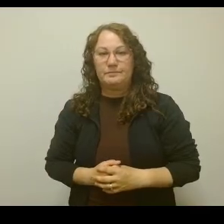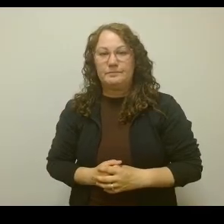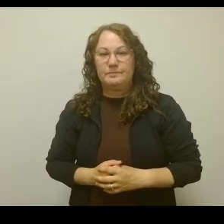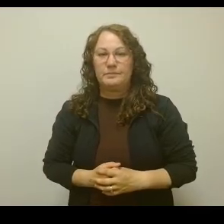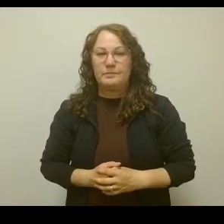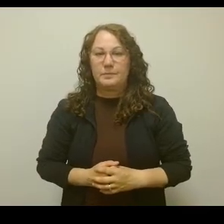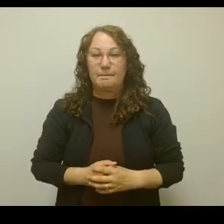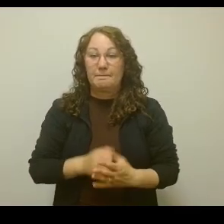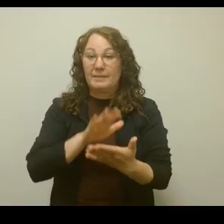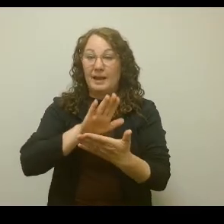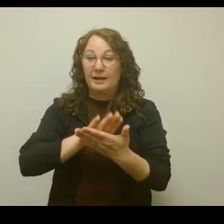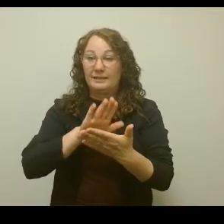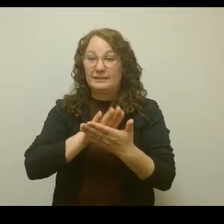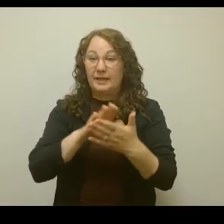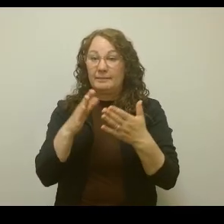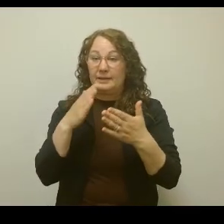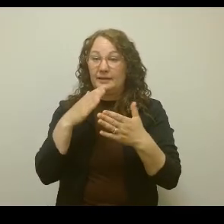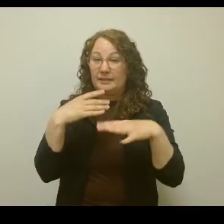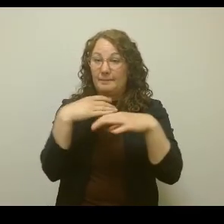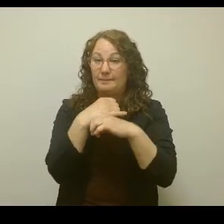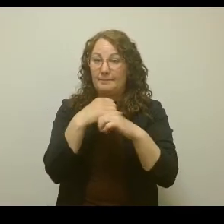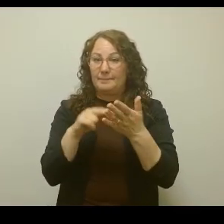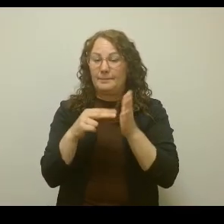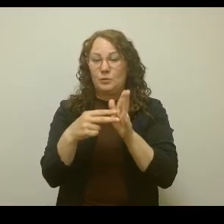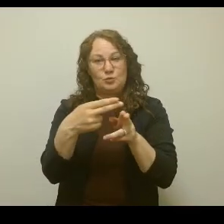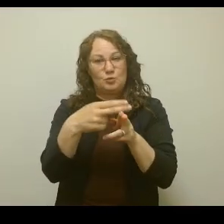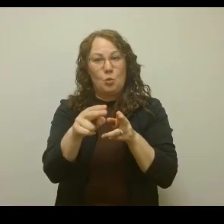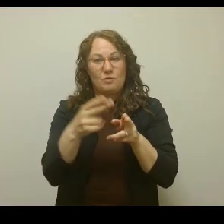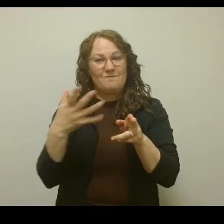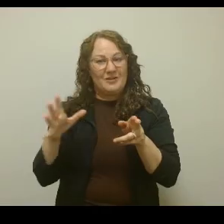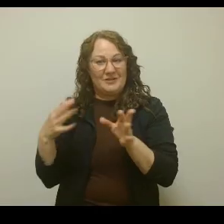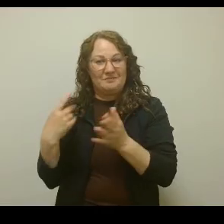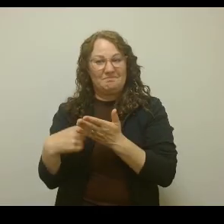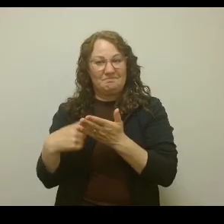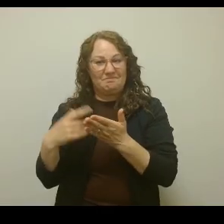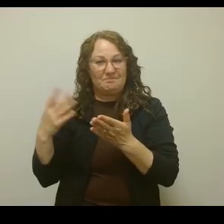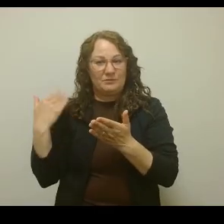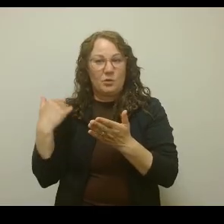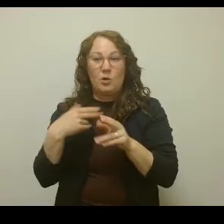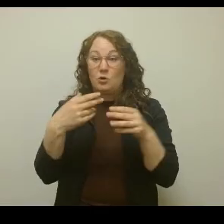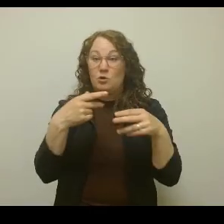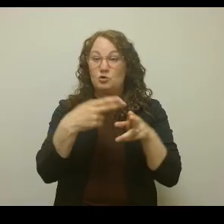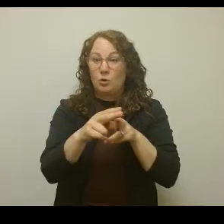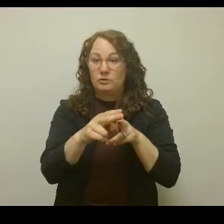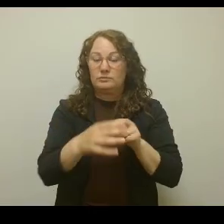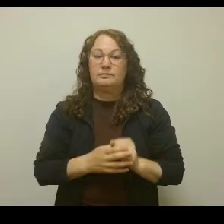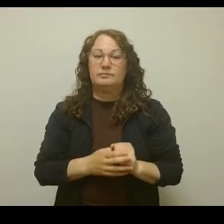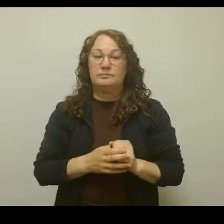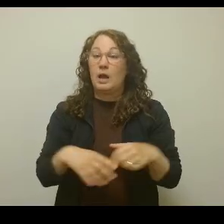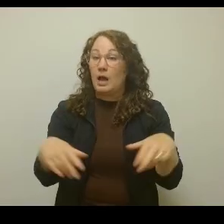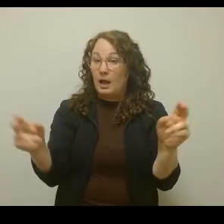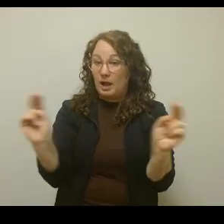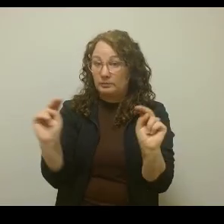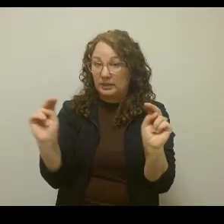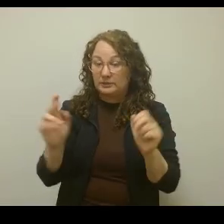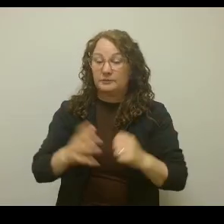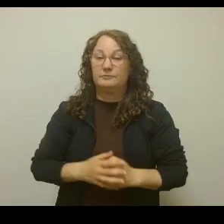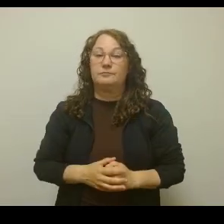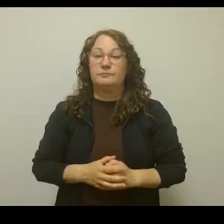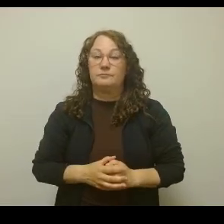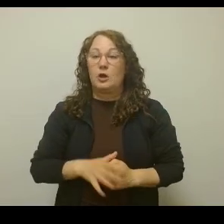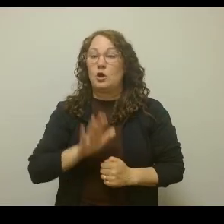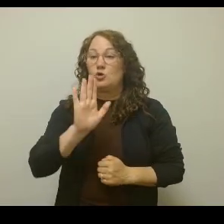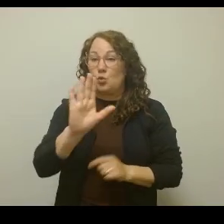So an academic summary is short. We've established that. It must be objective and in your